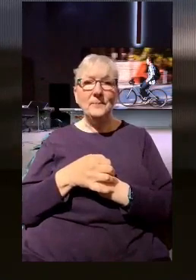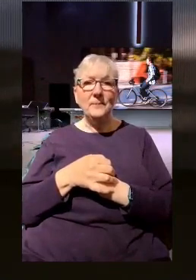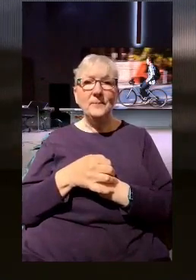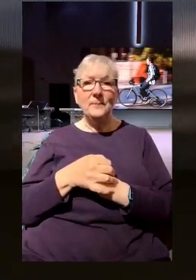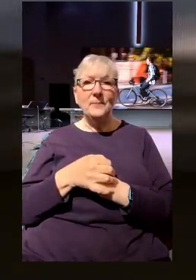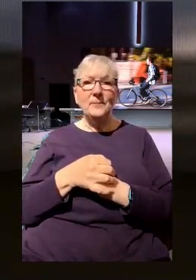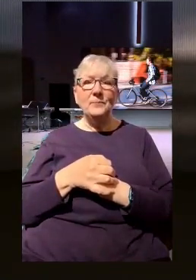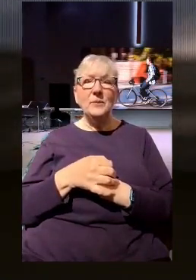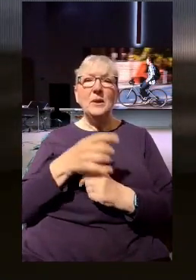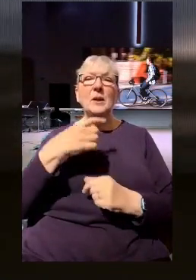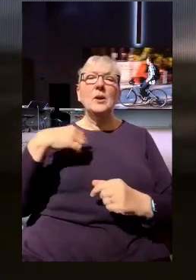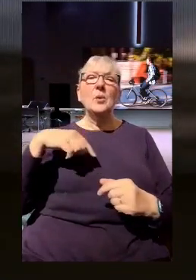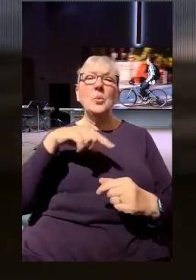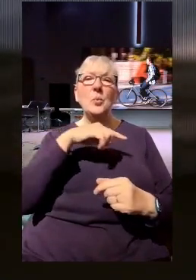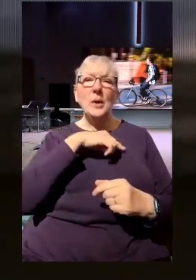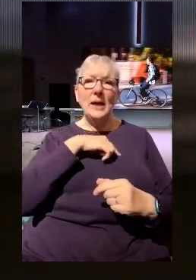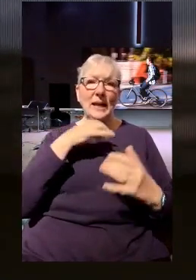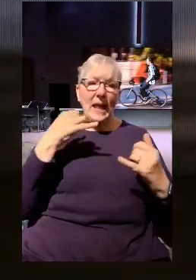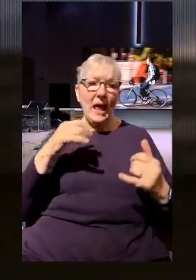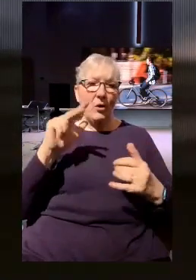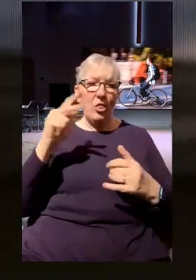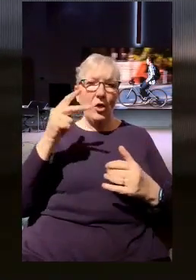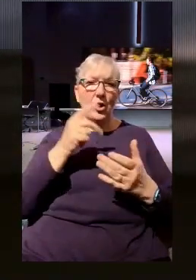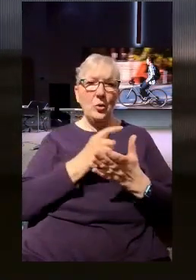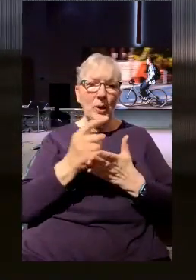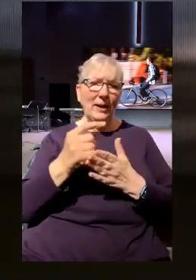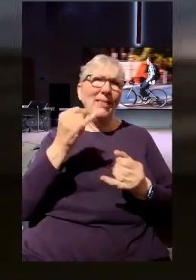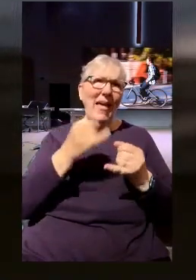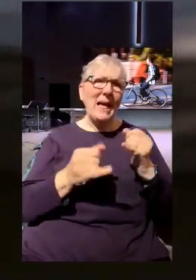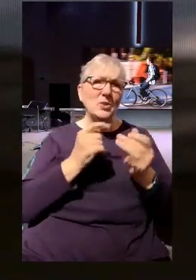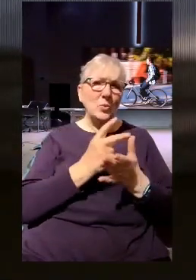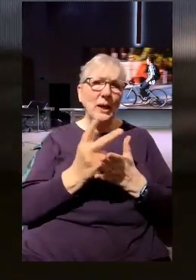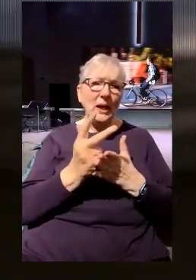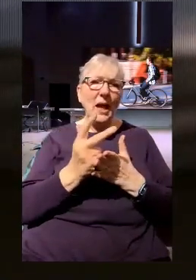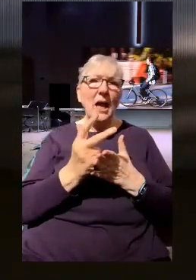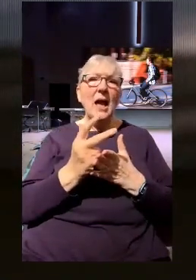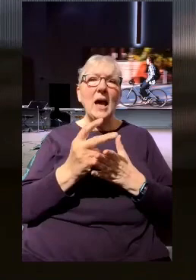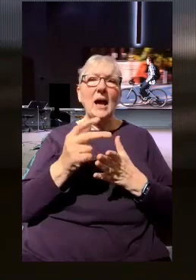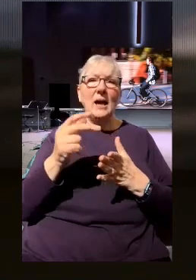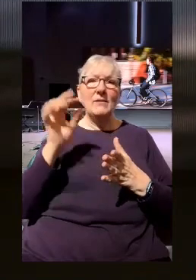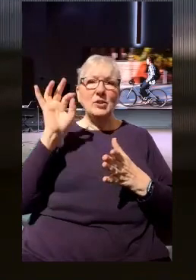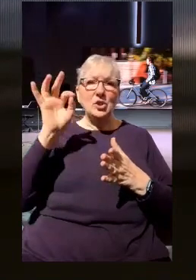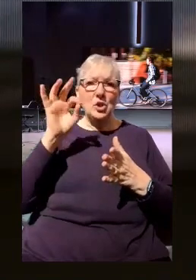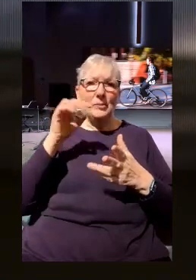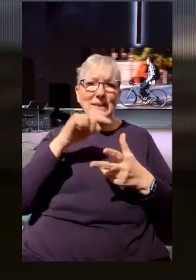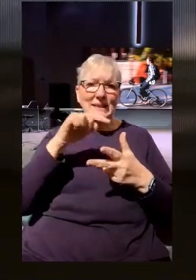We are in the third week and the final week of a series called